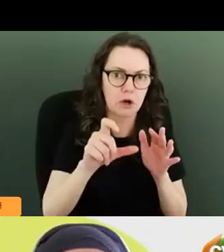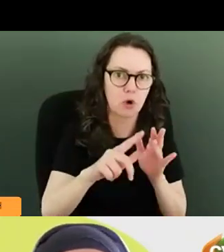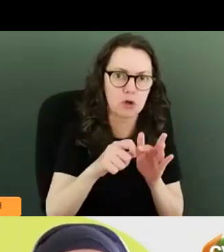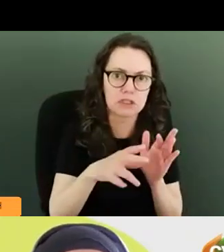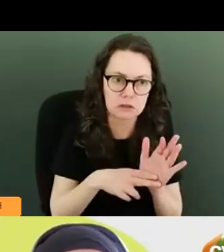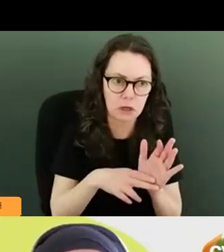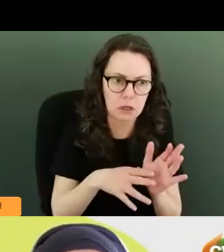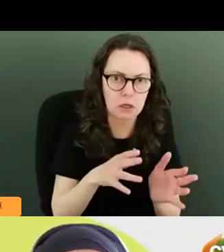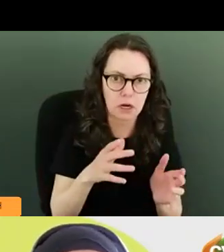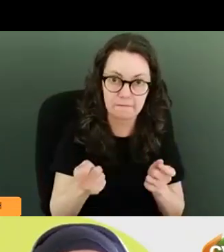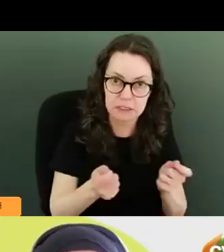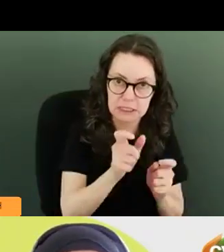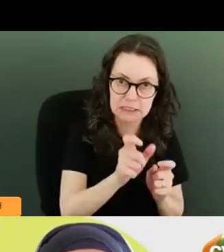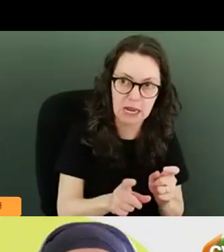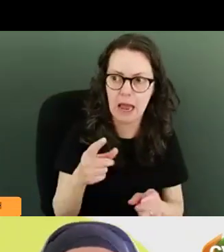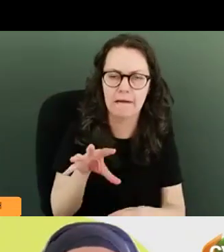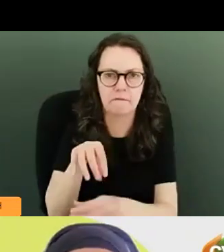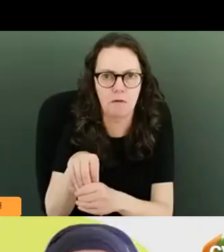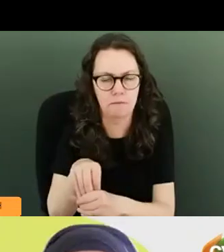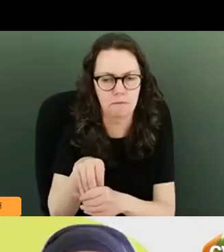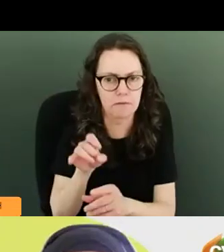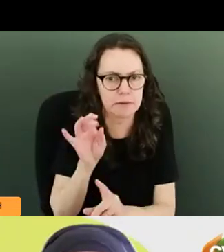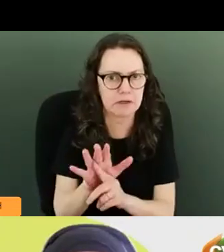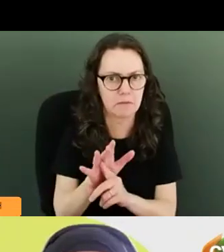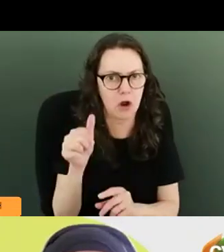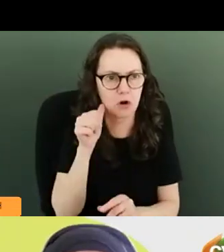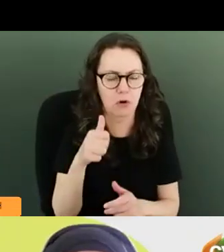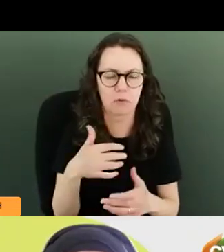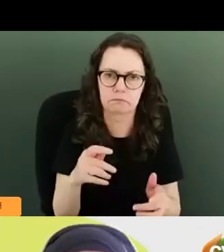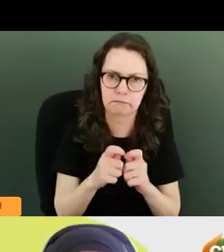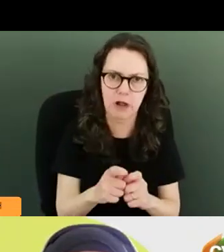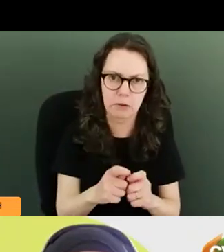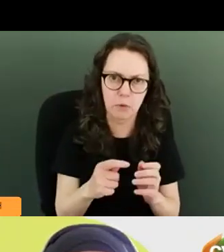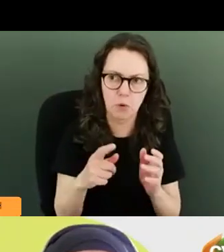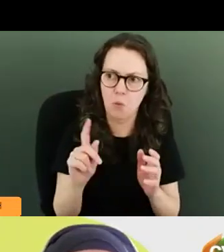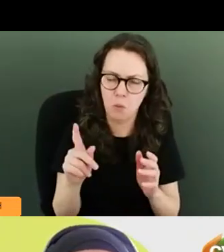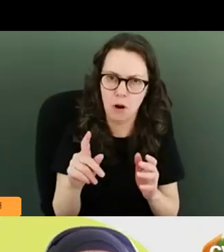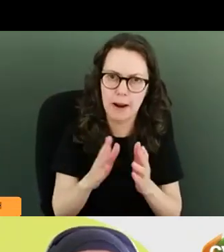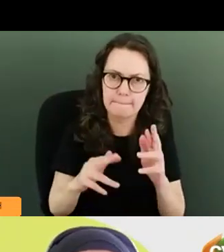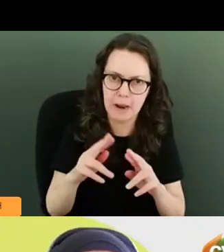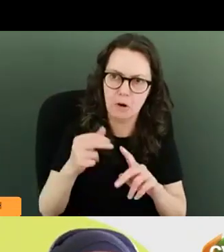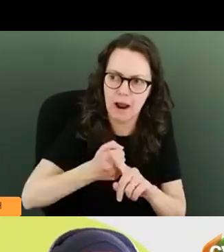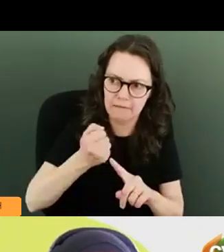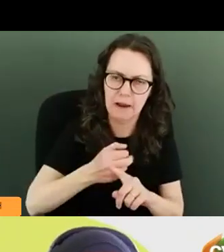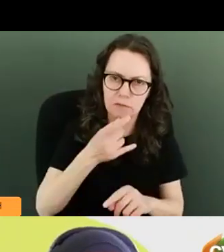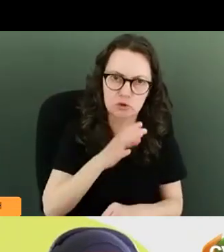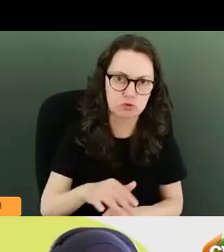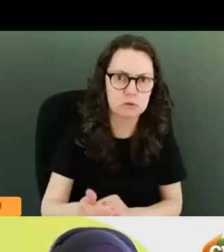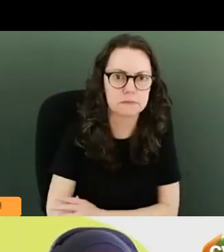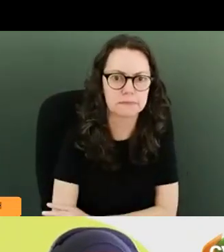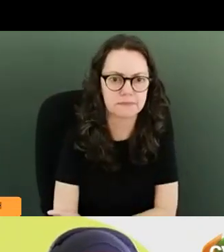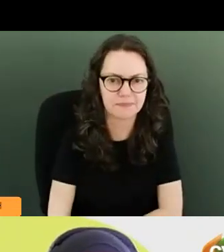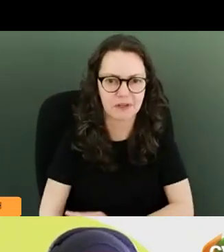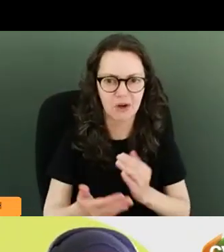a facilitator and participant, and knows the value of empowering parents to advocate for their child.